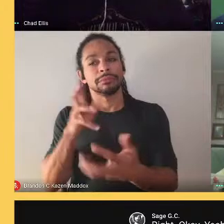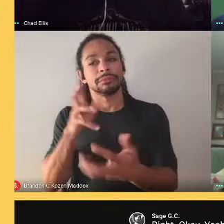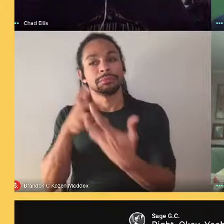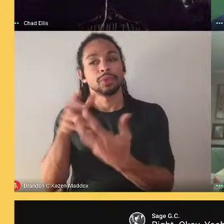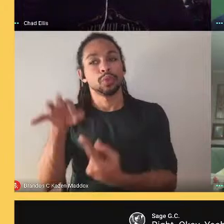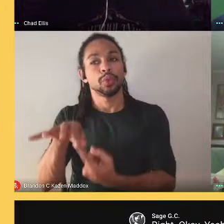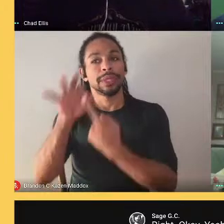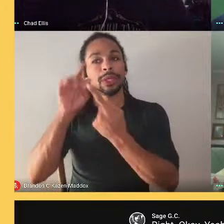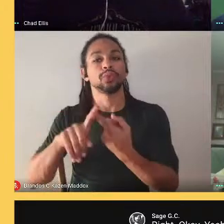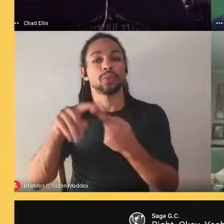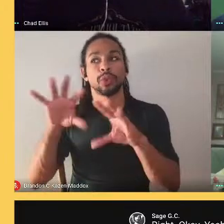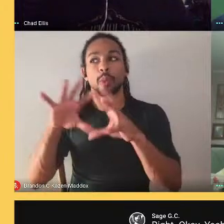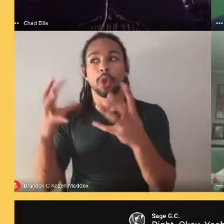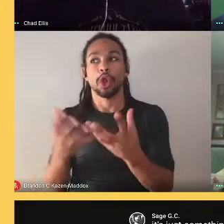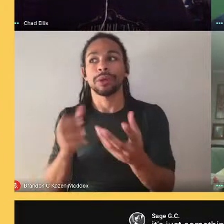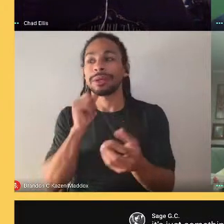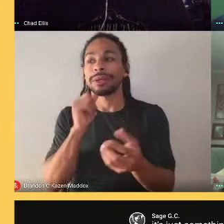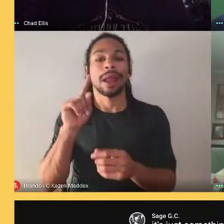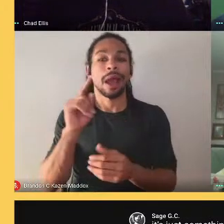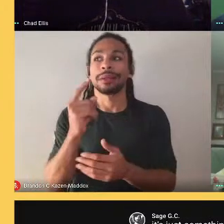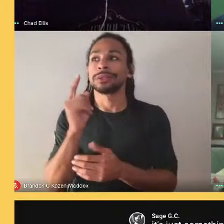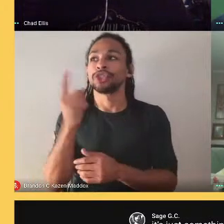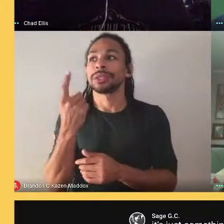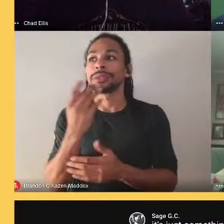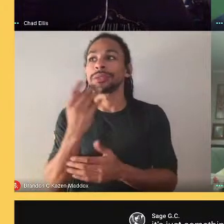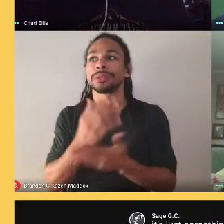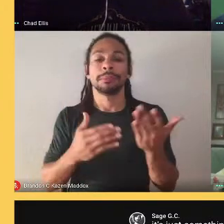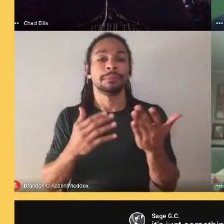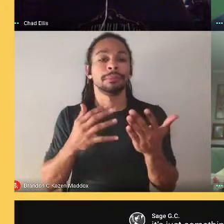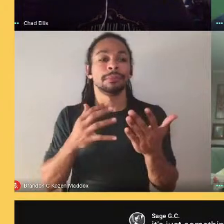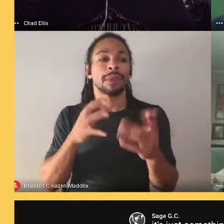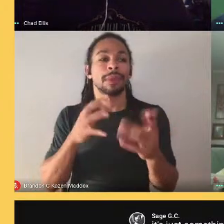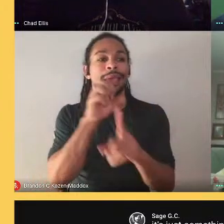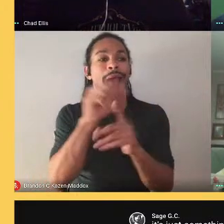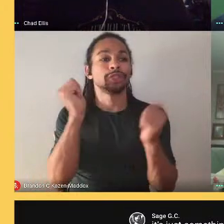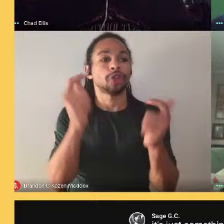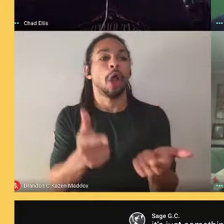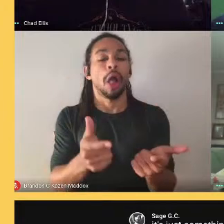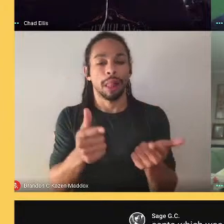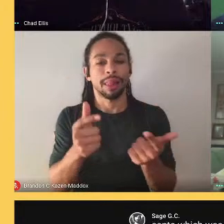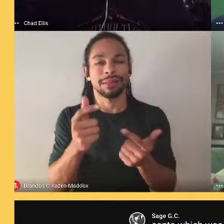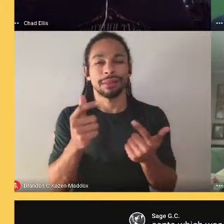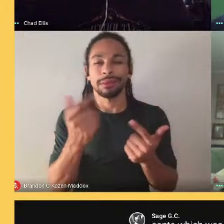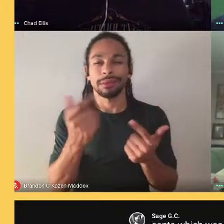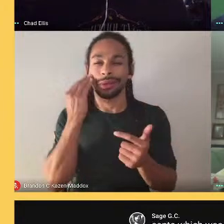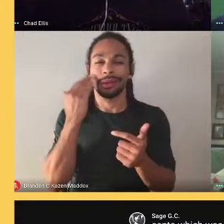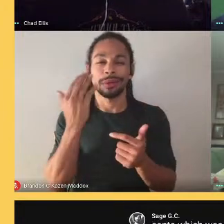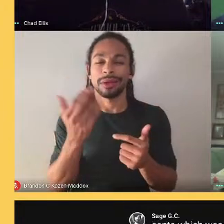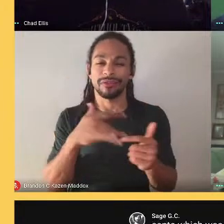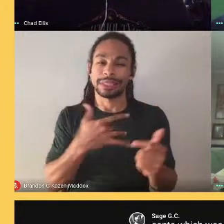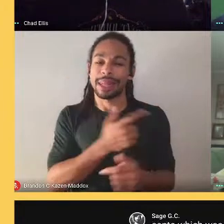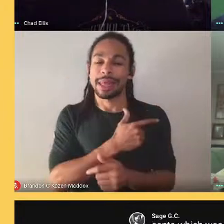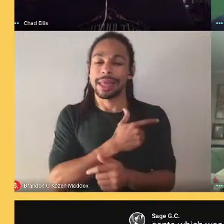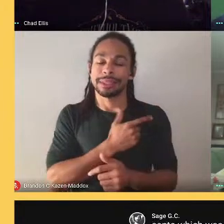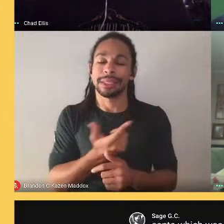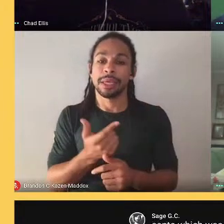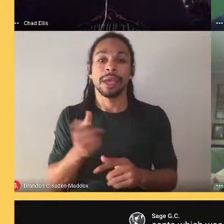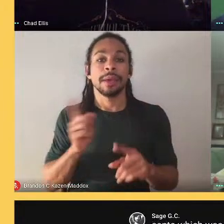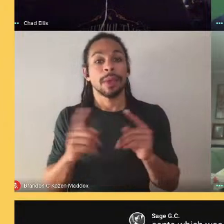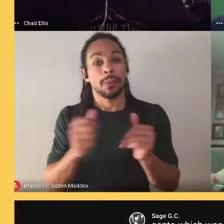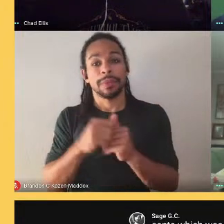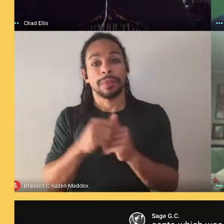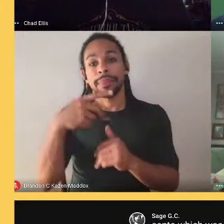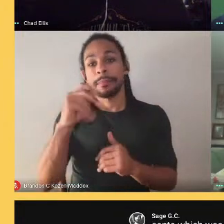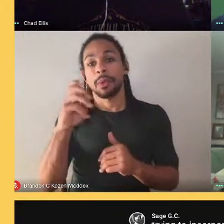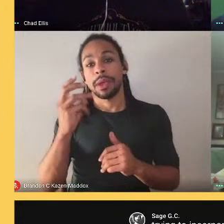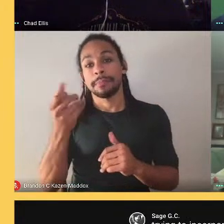copy paste over and over again. That feels a little lazy. And with Pokemon, I personally have just always had a vendetta with the fact that it's a